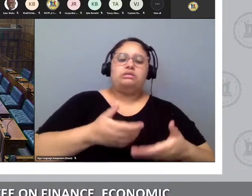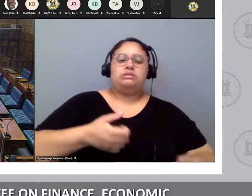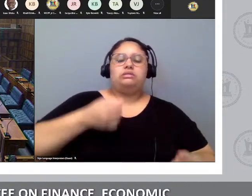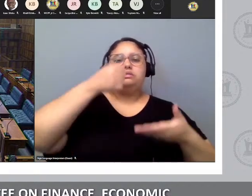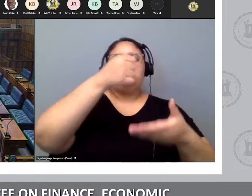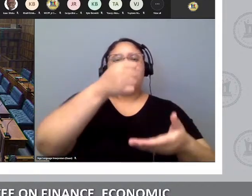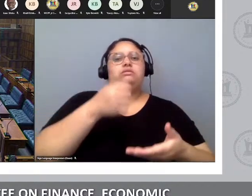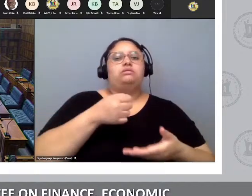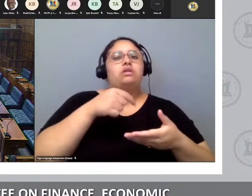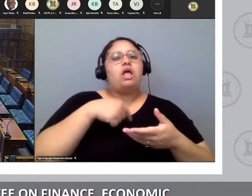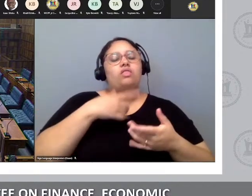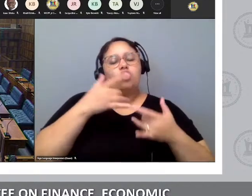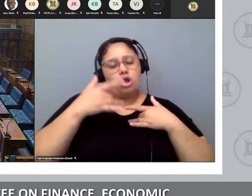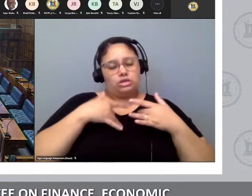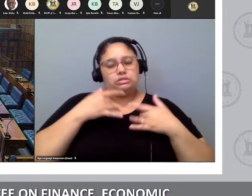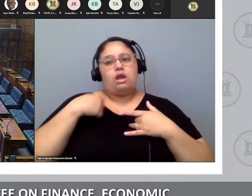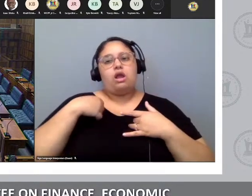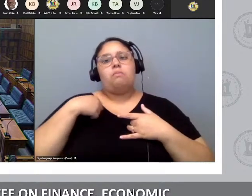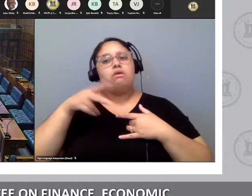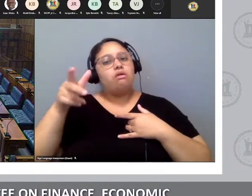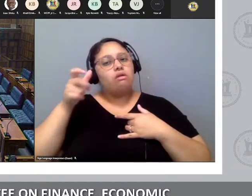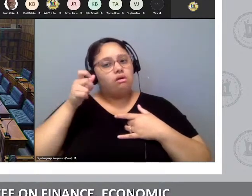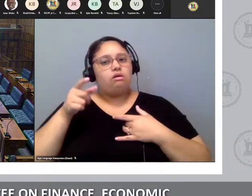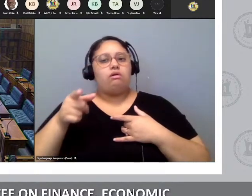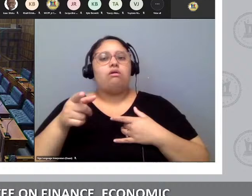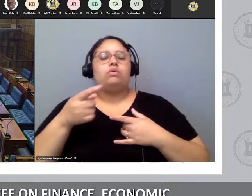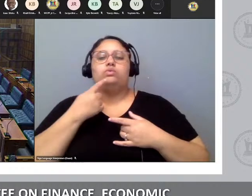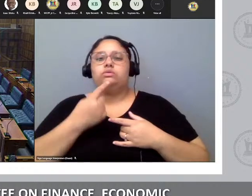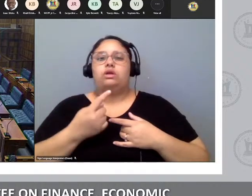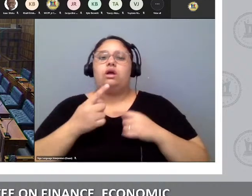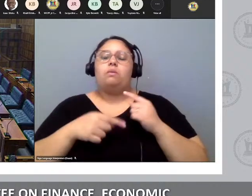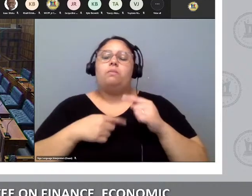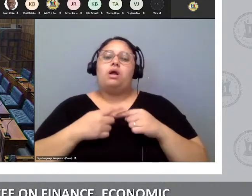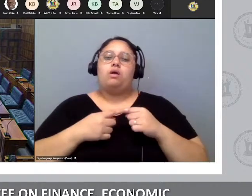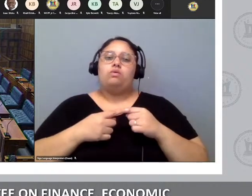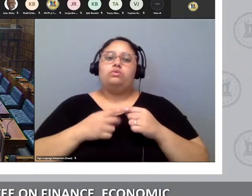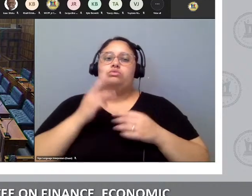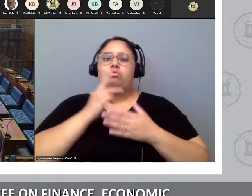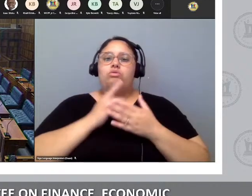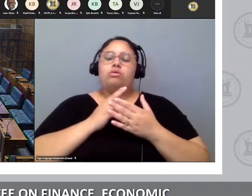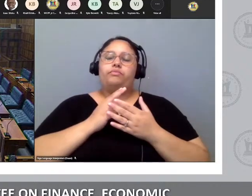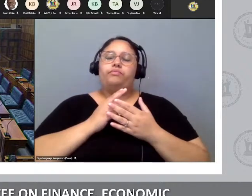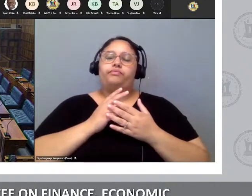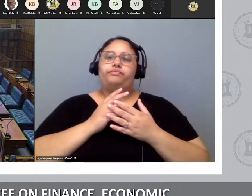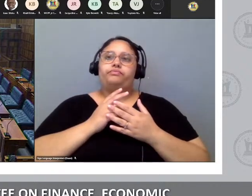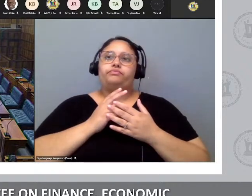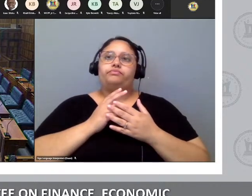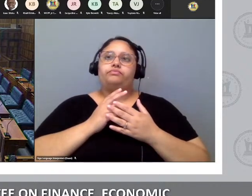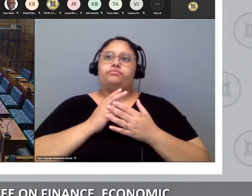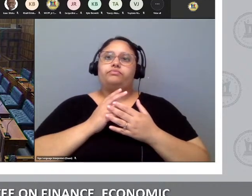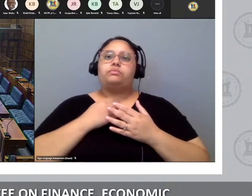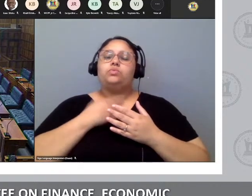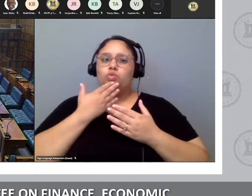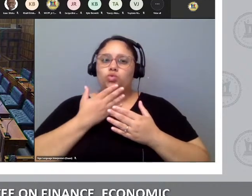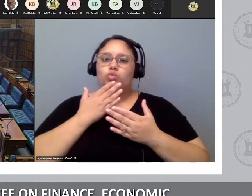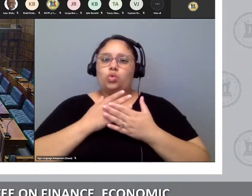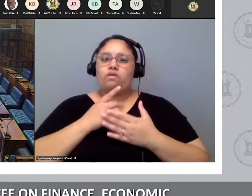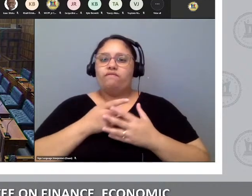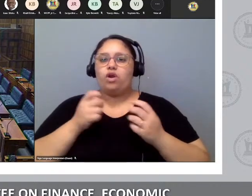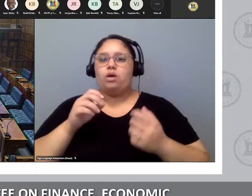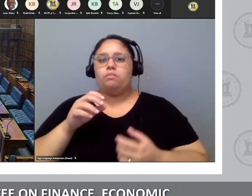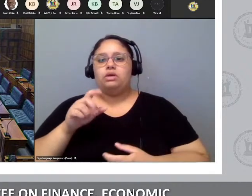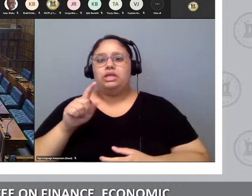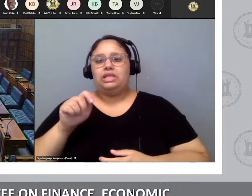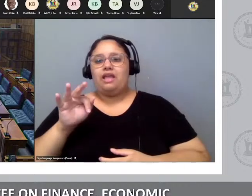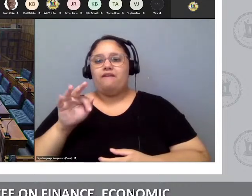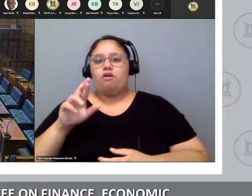note I think the concern um in regard to The Honorable member um and I'm sure SM just from a TFR would